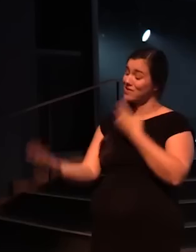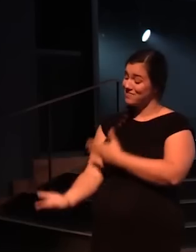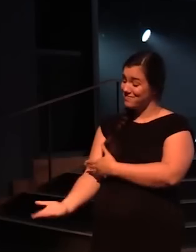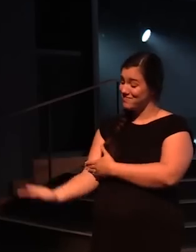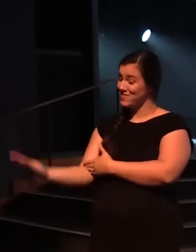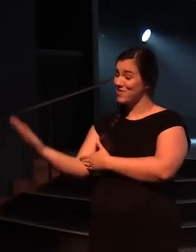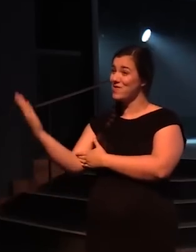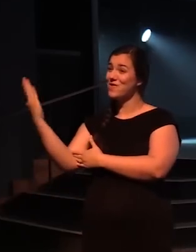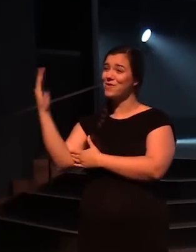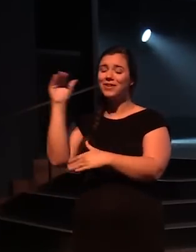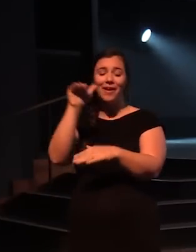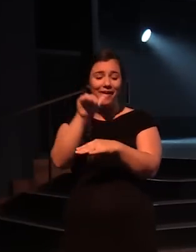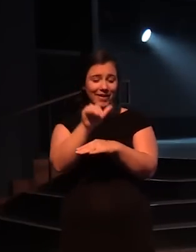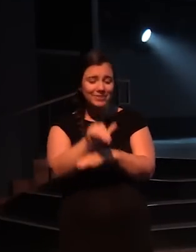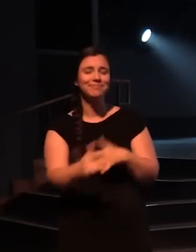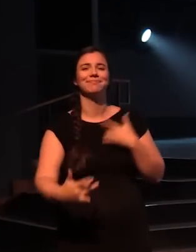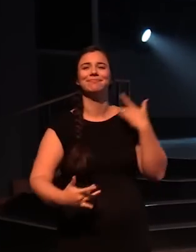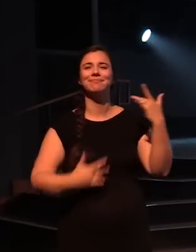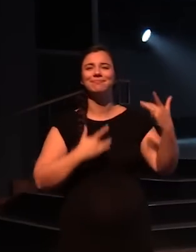joy.